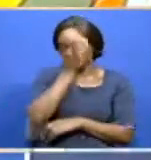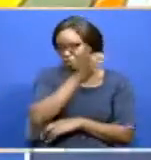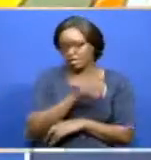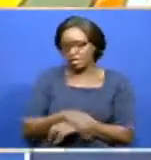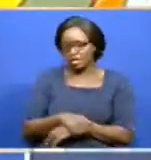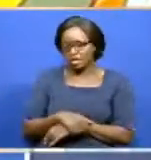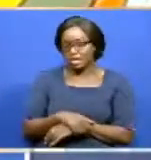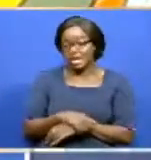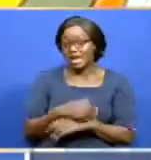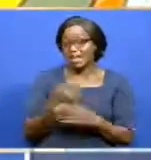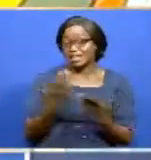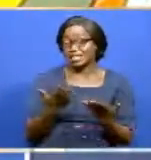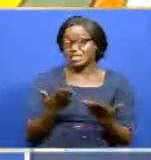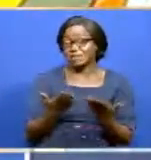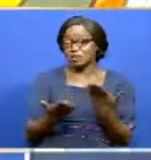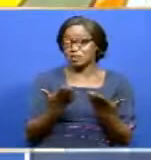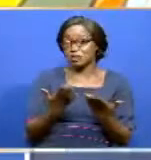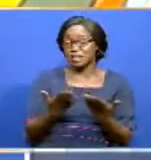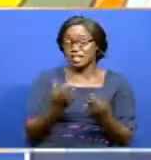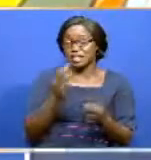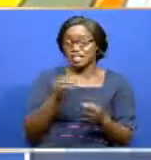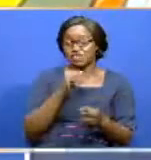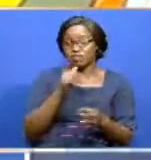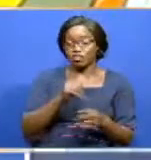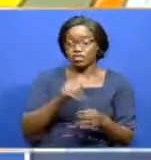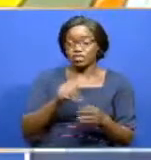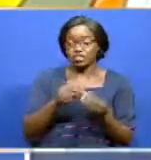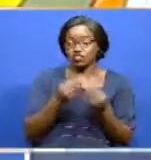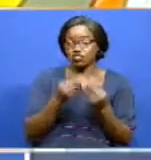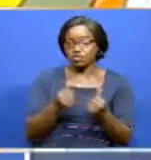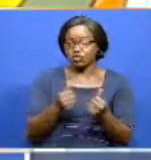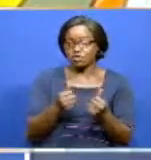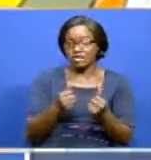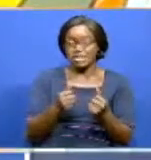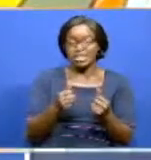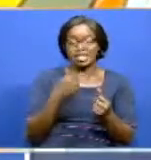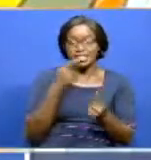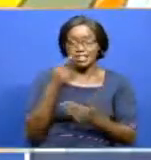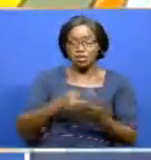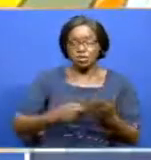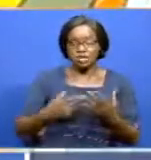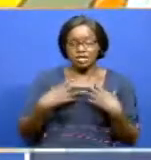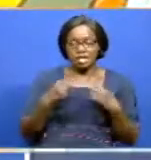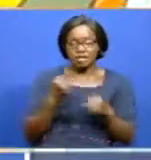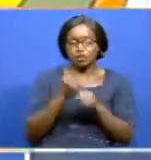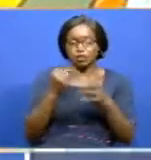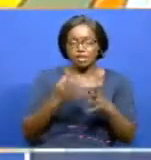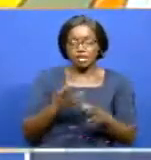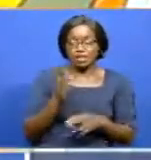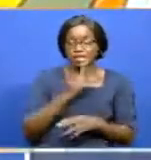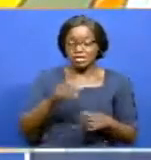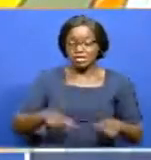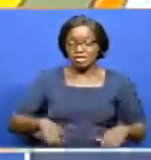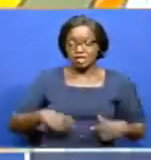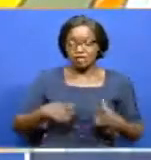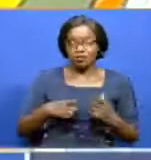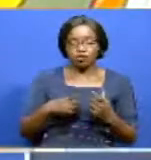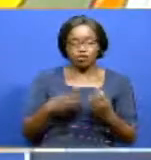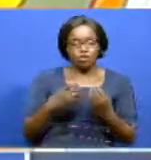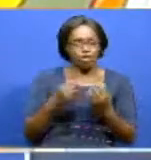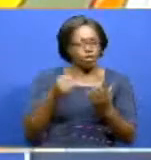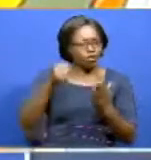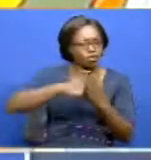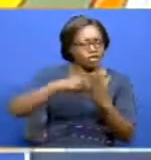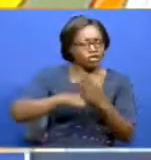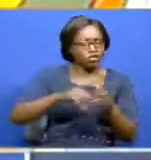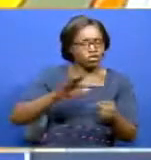be costly for this nation if not addressed. The union claims health workers are risking their lives to tackle the pandemic, and yet not